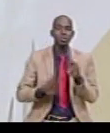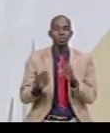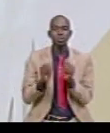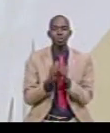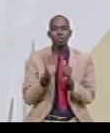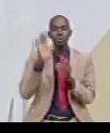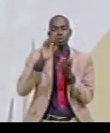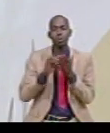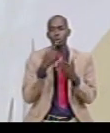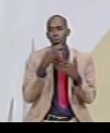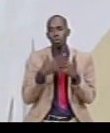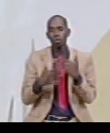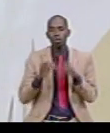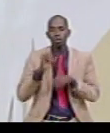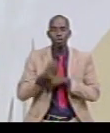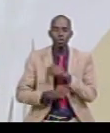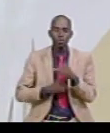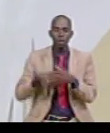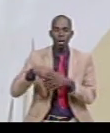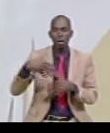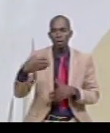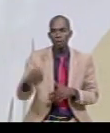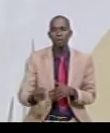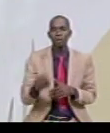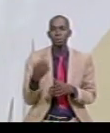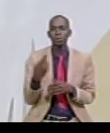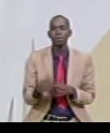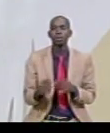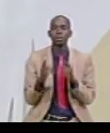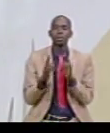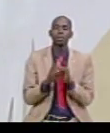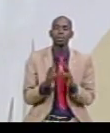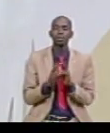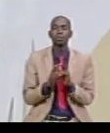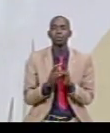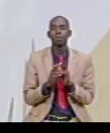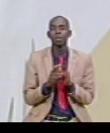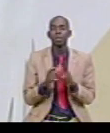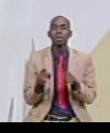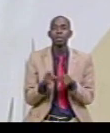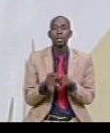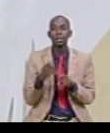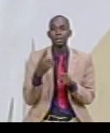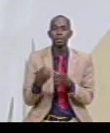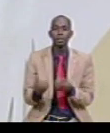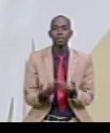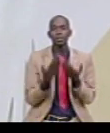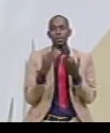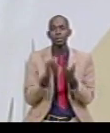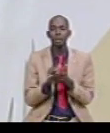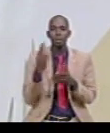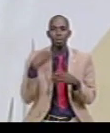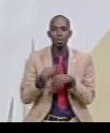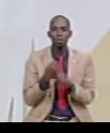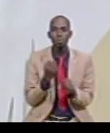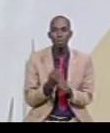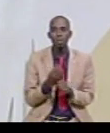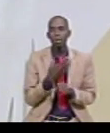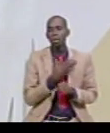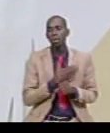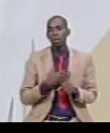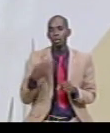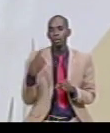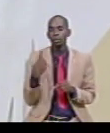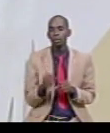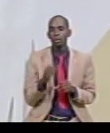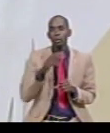without the gates, that is outside the camp, without the gates, like the sacrifice that was made and also the goat that was